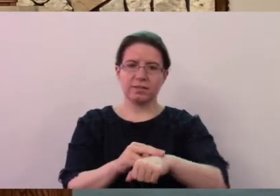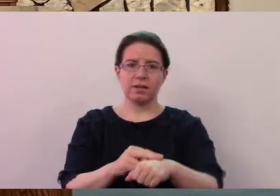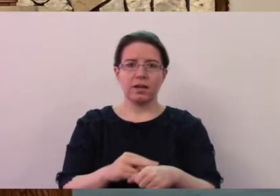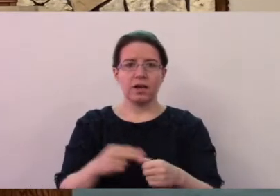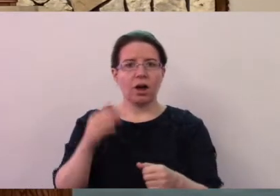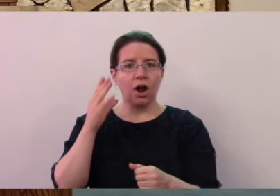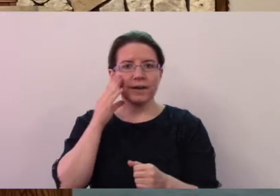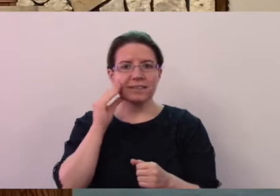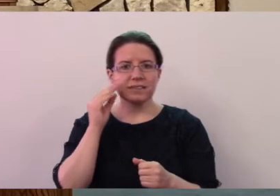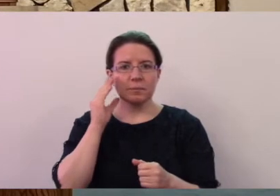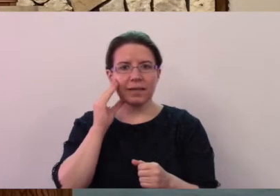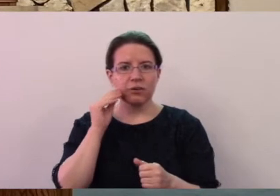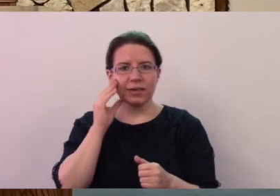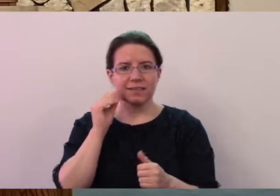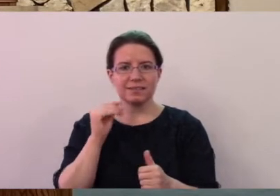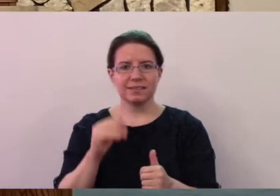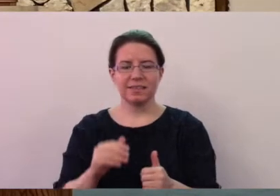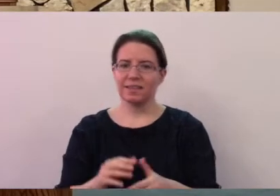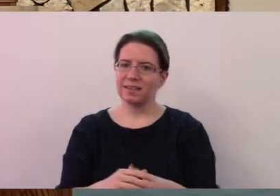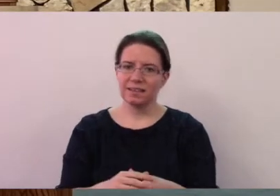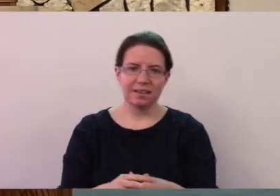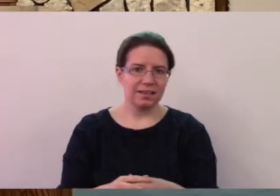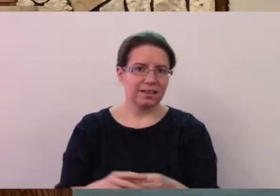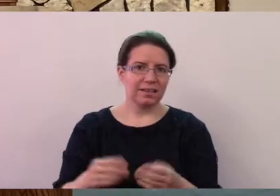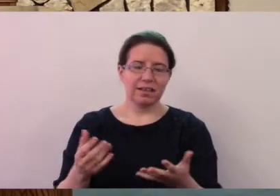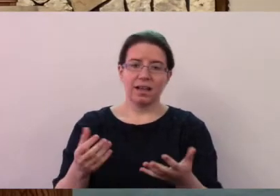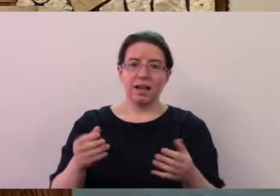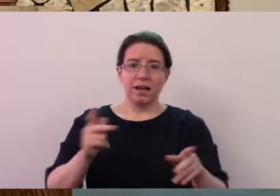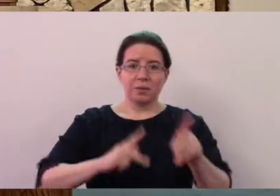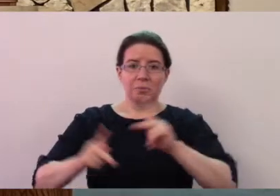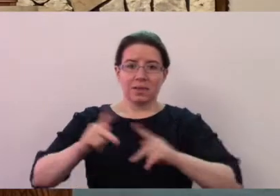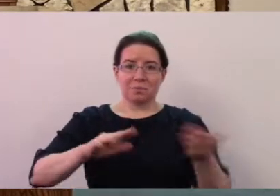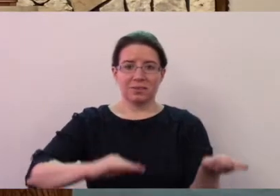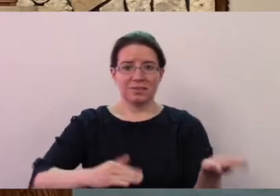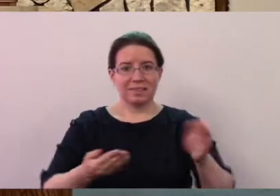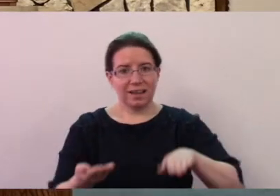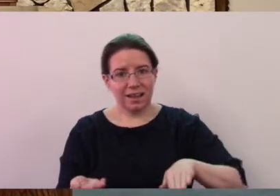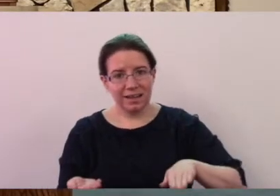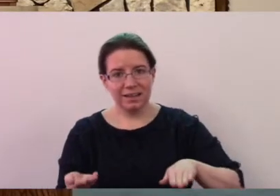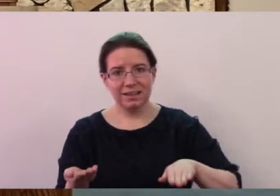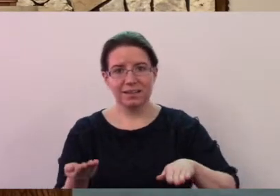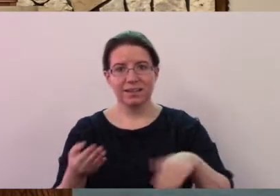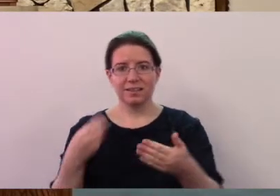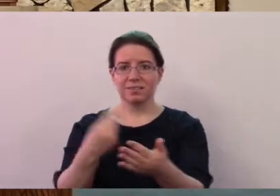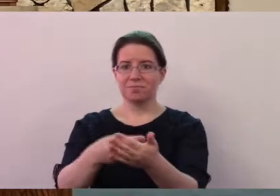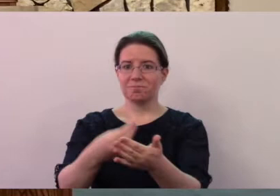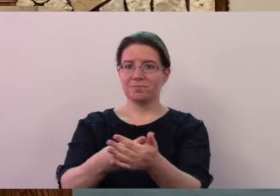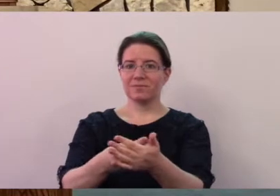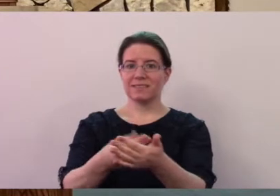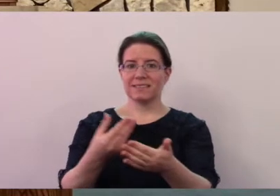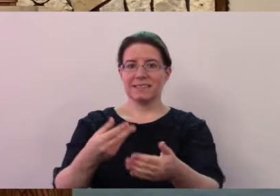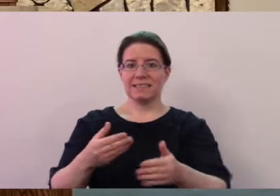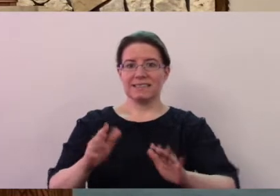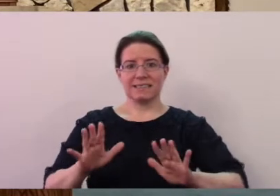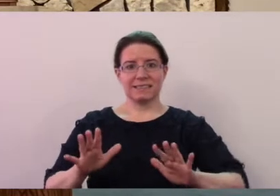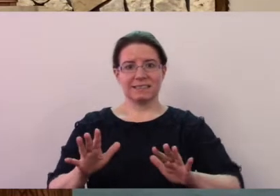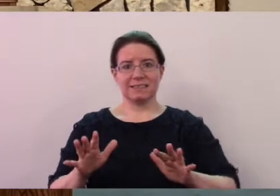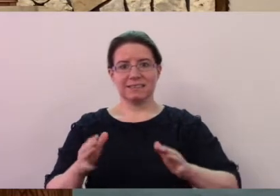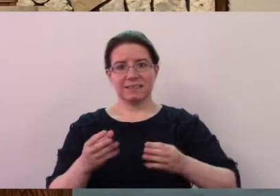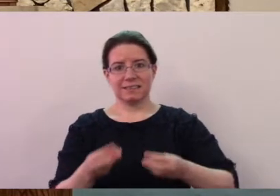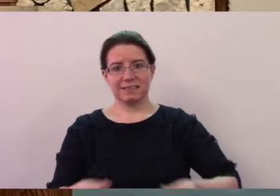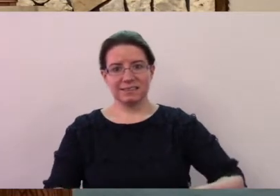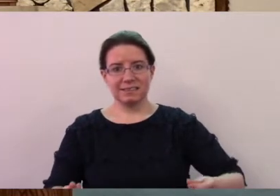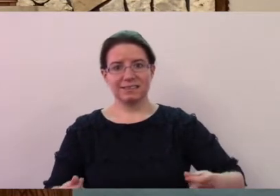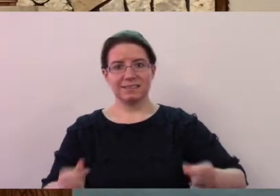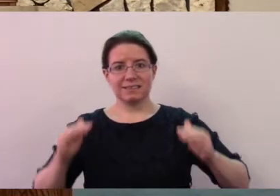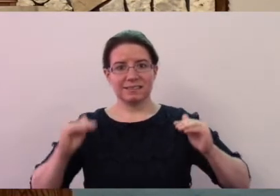this coronavirus, the loss of lives, the economic uncertainty. I listened to a man that had